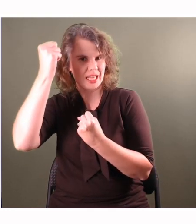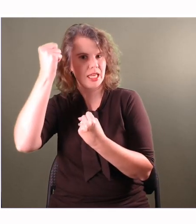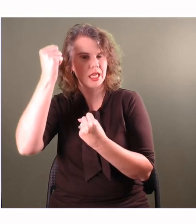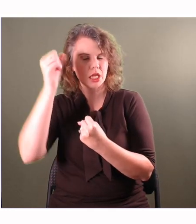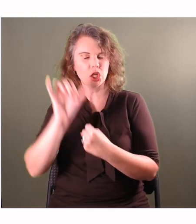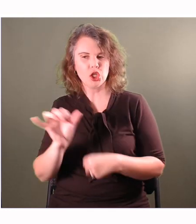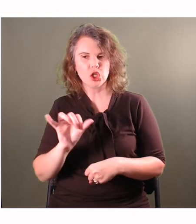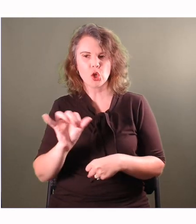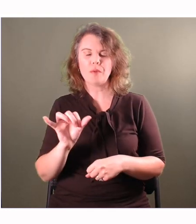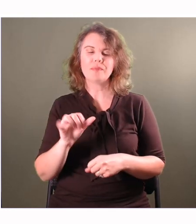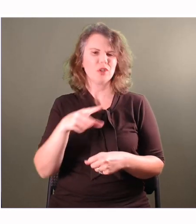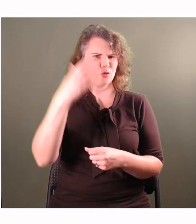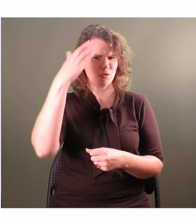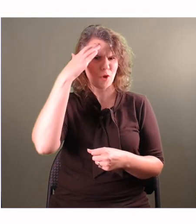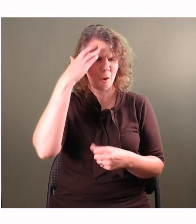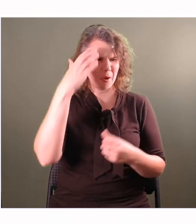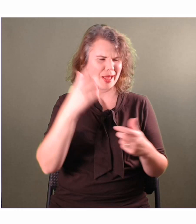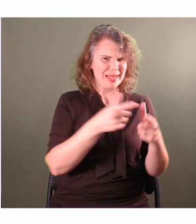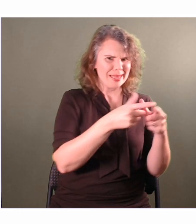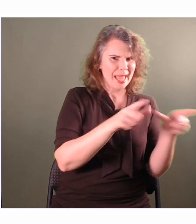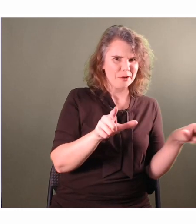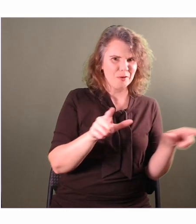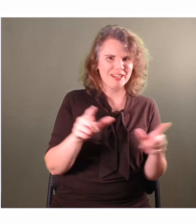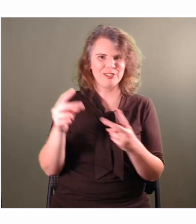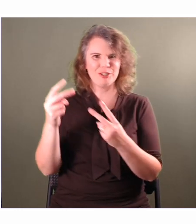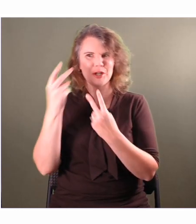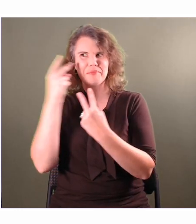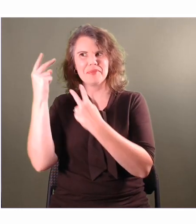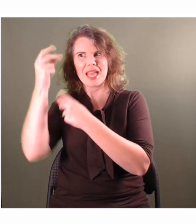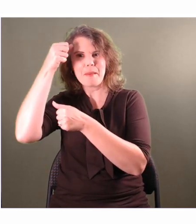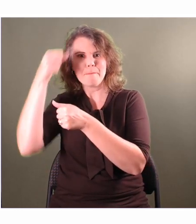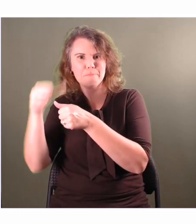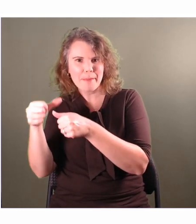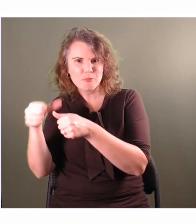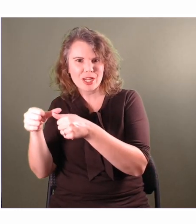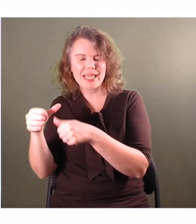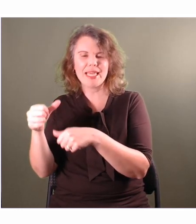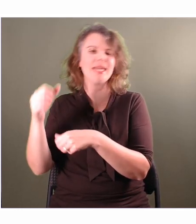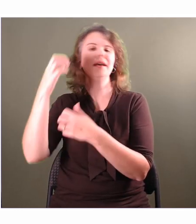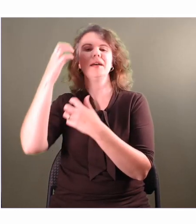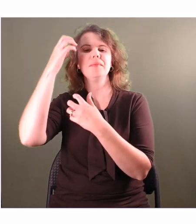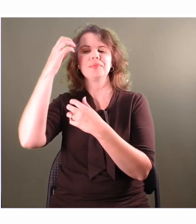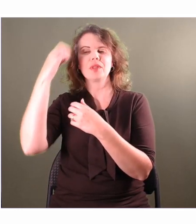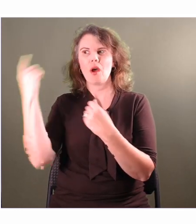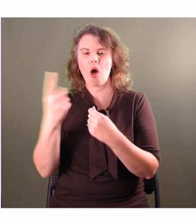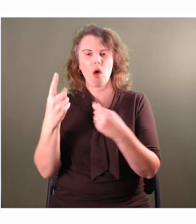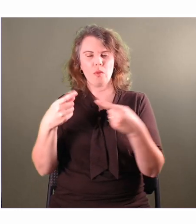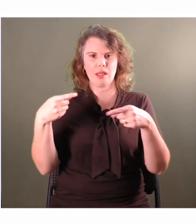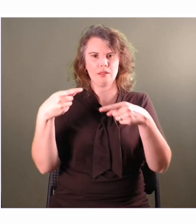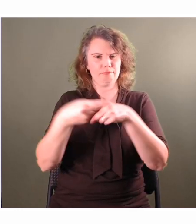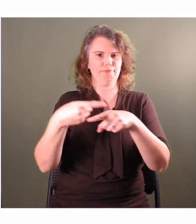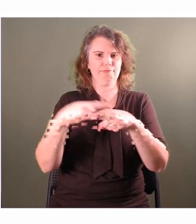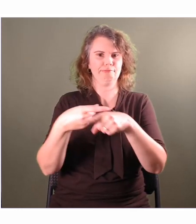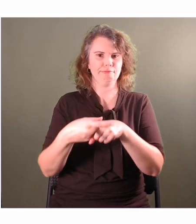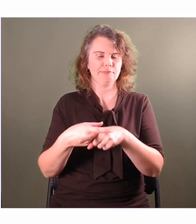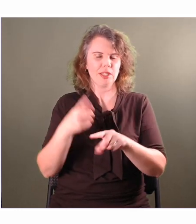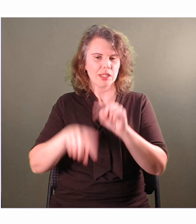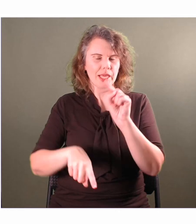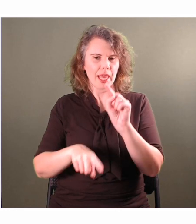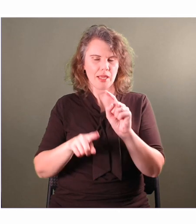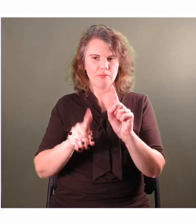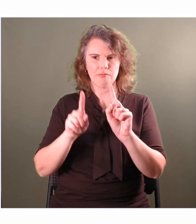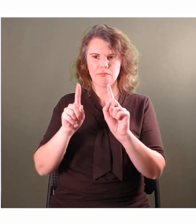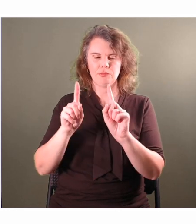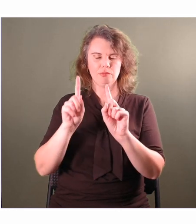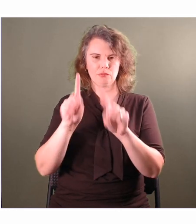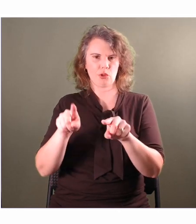And as you know, at the meeting, the language and memory sessions are always opposed to one another. So you can't go to both of them at the